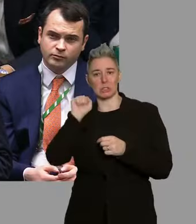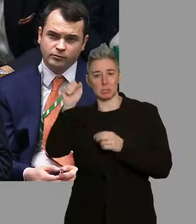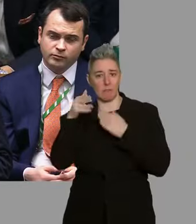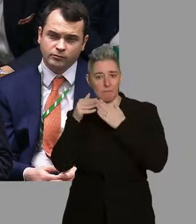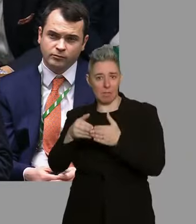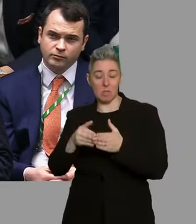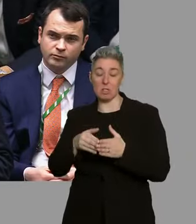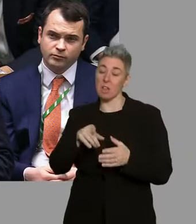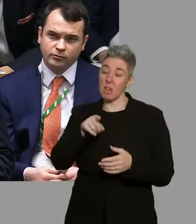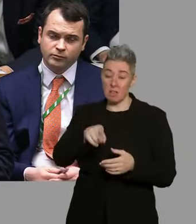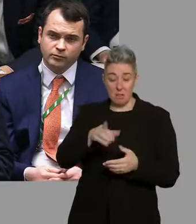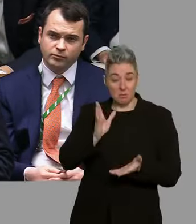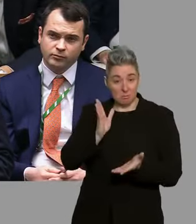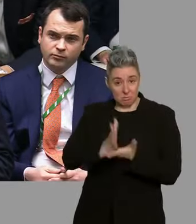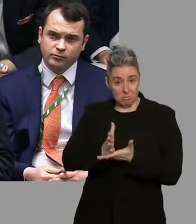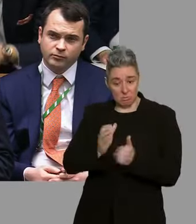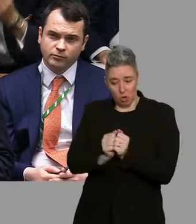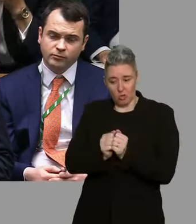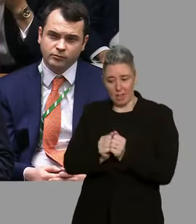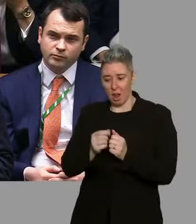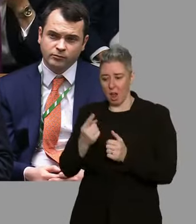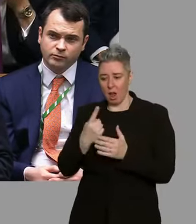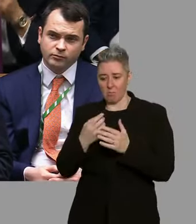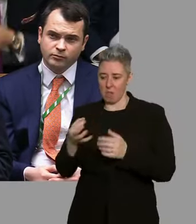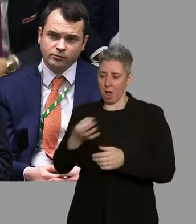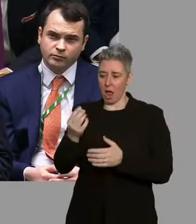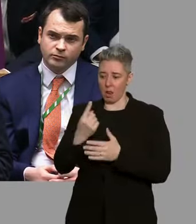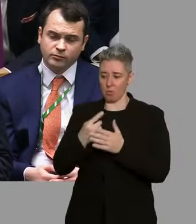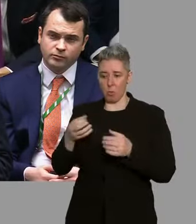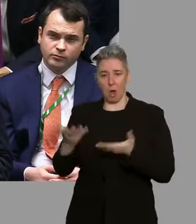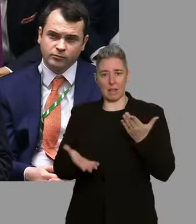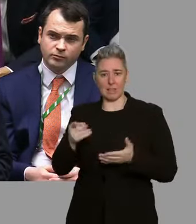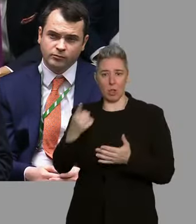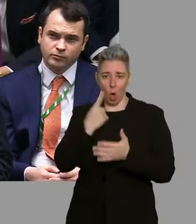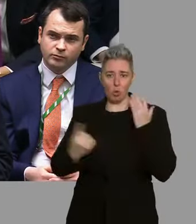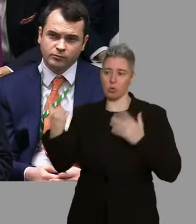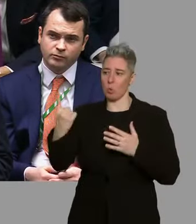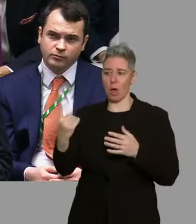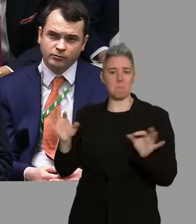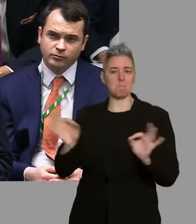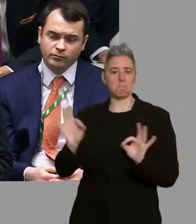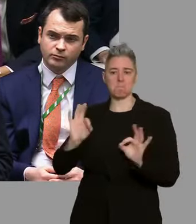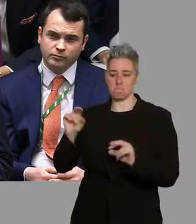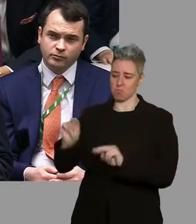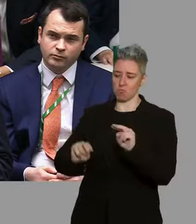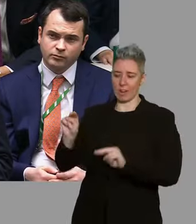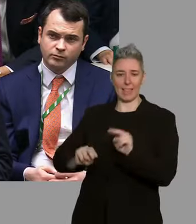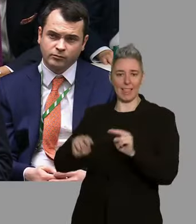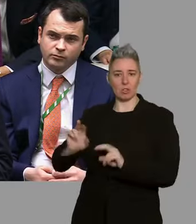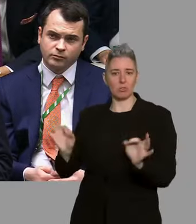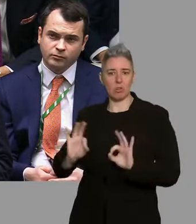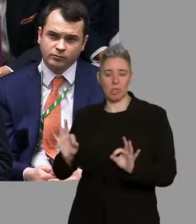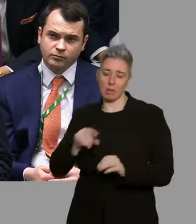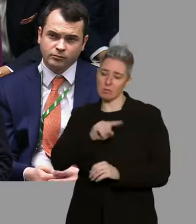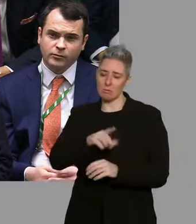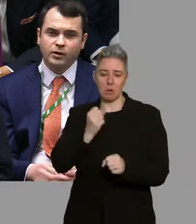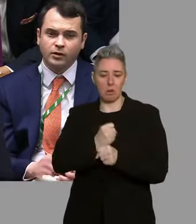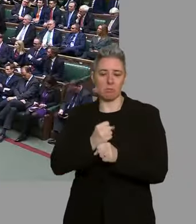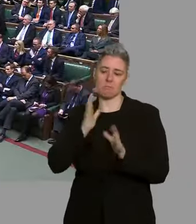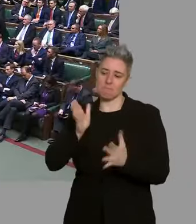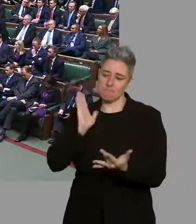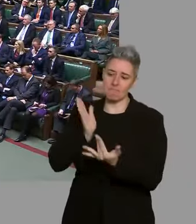government intervene in order to protect passengers from excessive ferry prices and bad